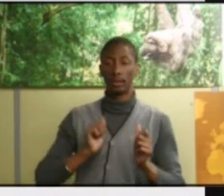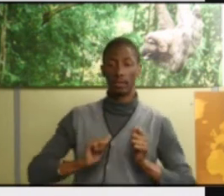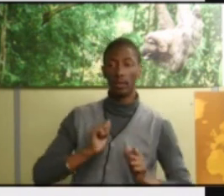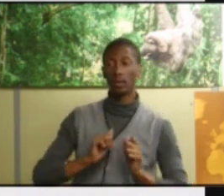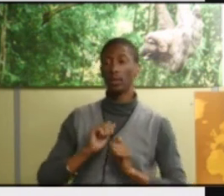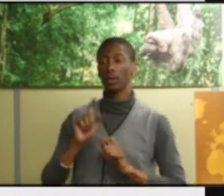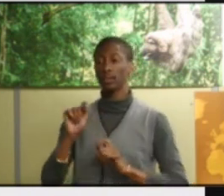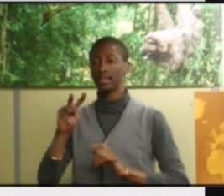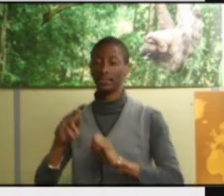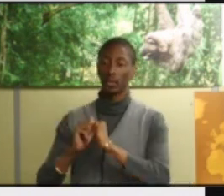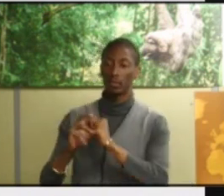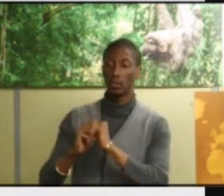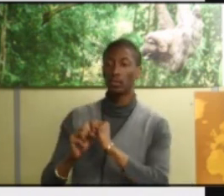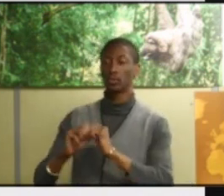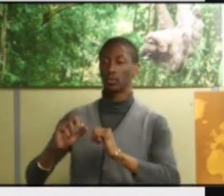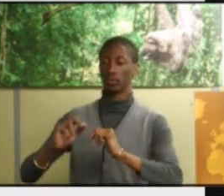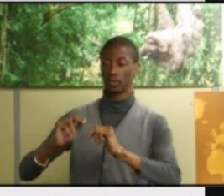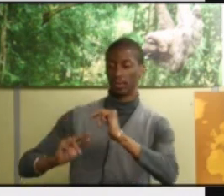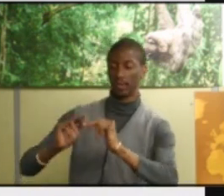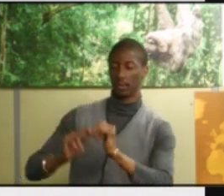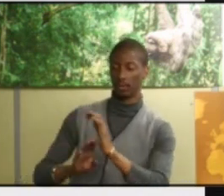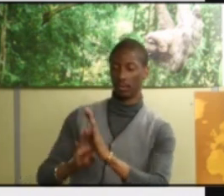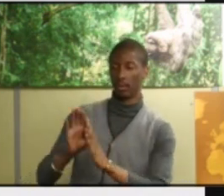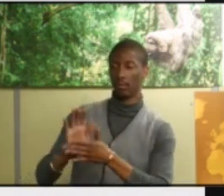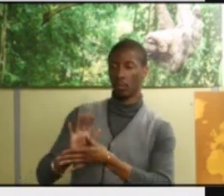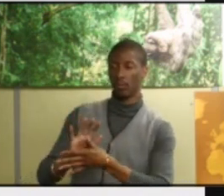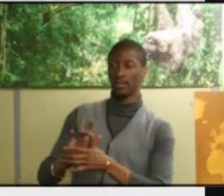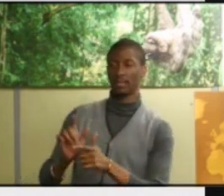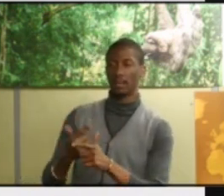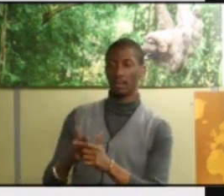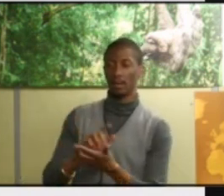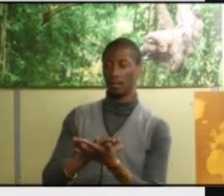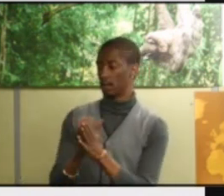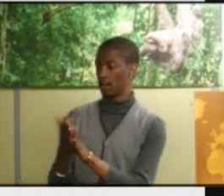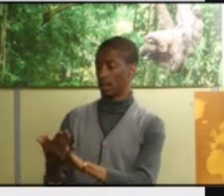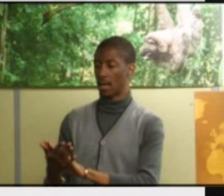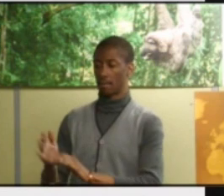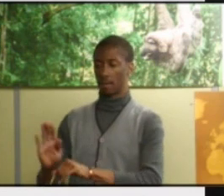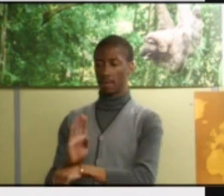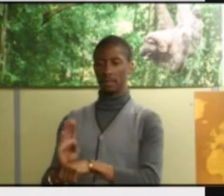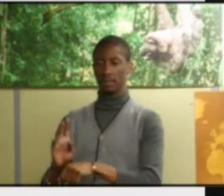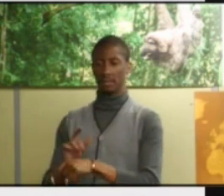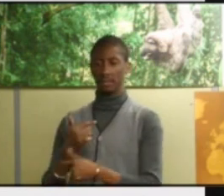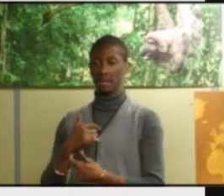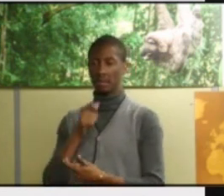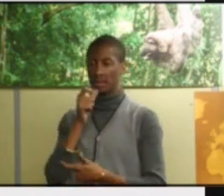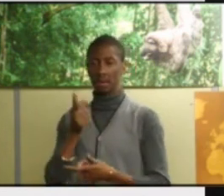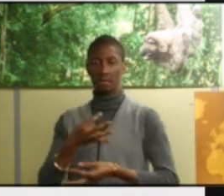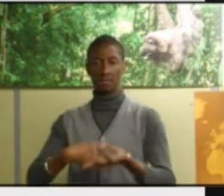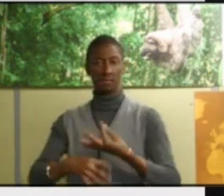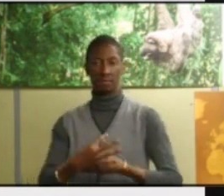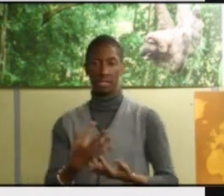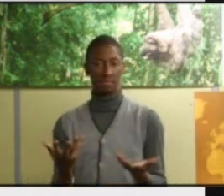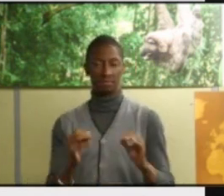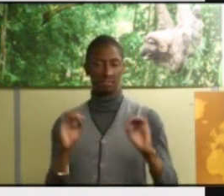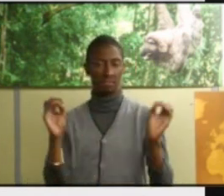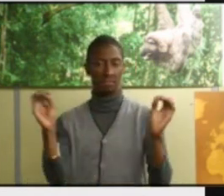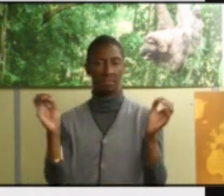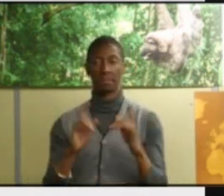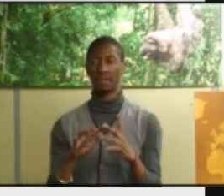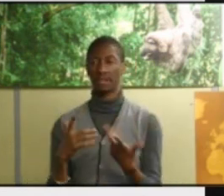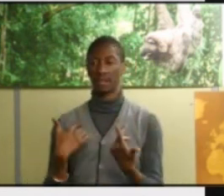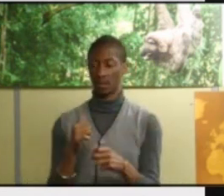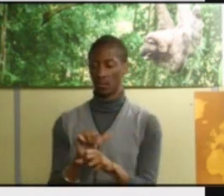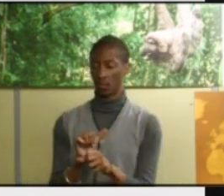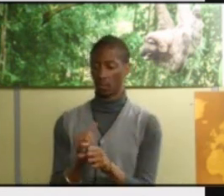movies, and it transitioned into a lovely business that I wouldn't trade for the world. I've been with Smithsonian